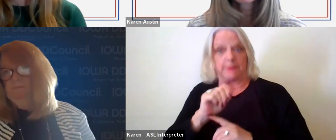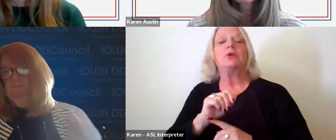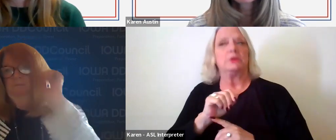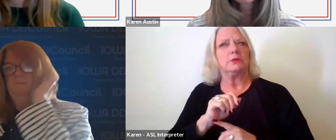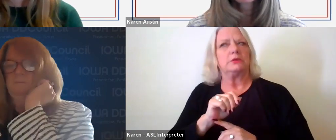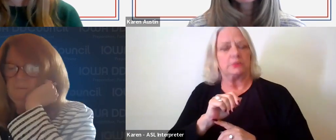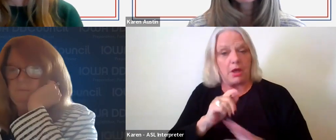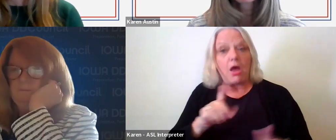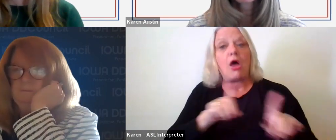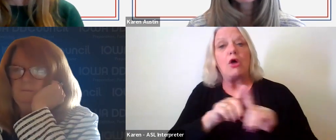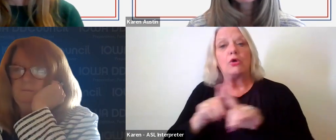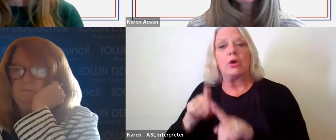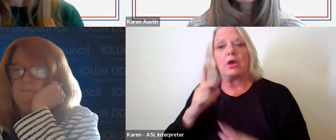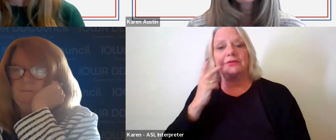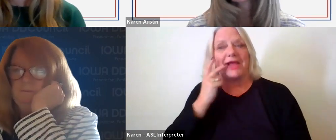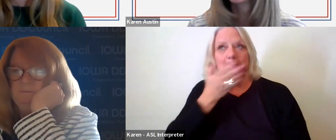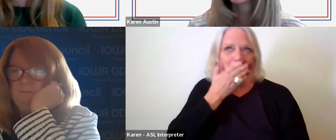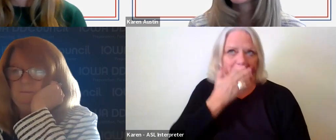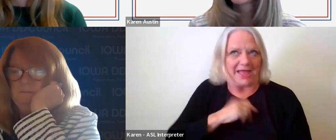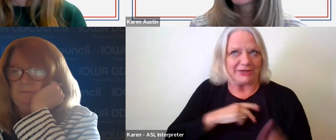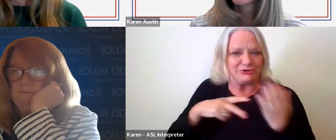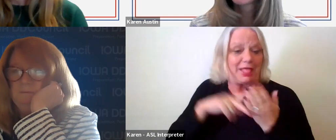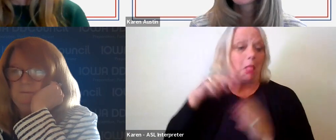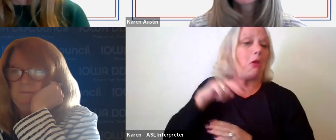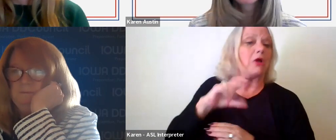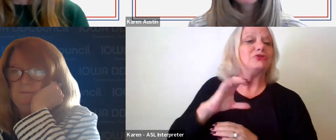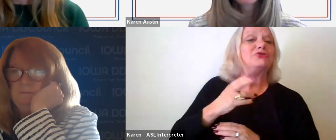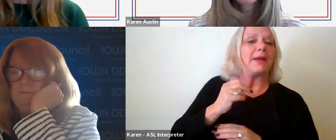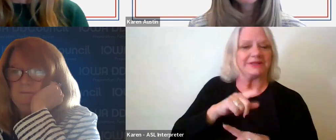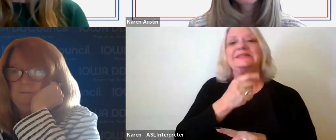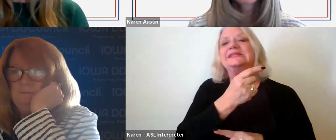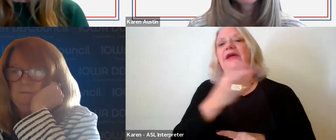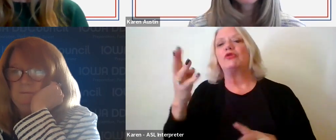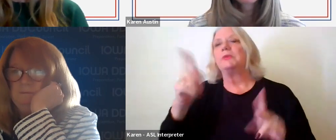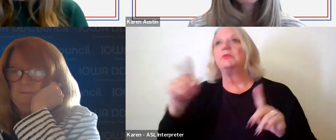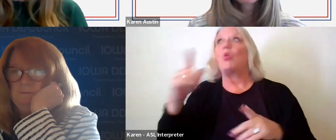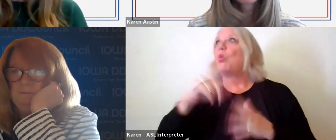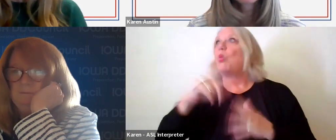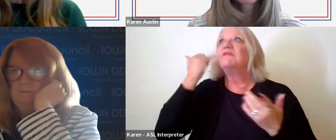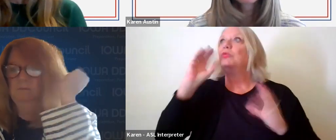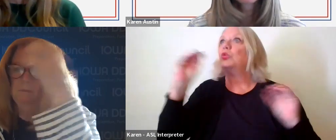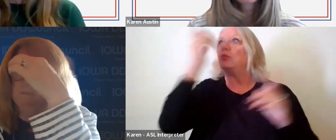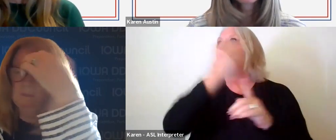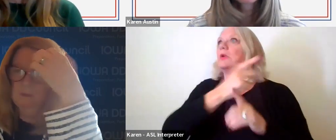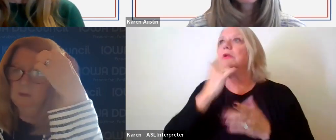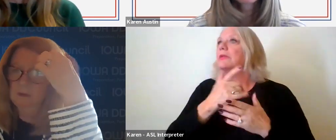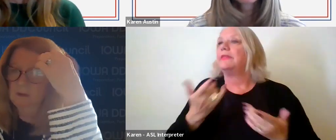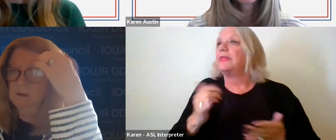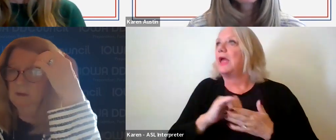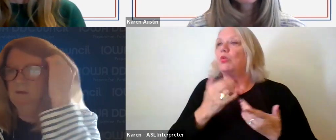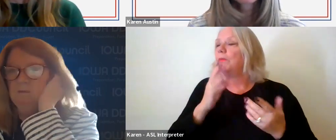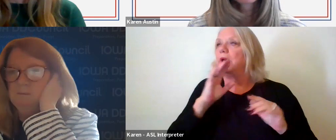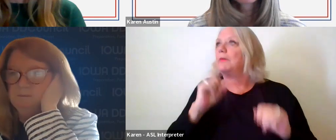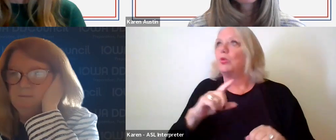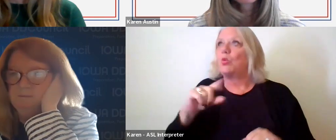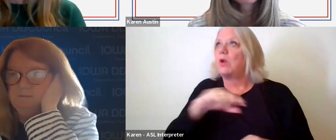that I cheated and looked in the chat. So I did see that there are a lot of questions. What happens if you don't have a sibling that would qualify? So then the account would